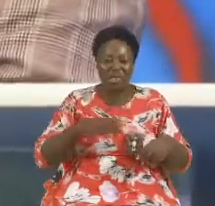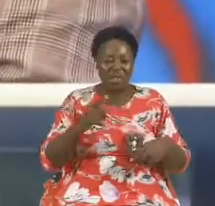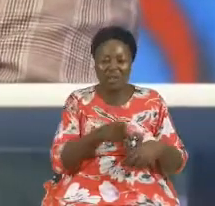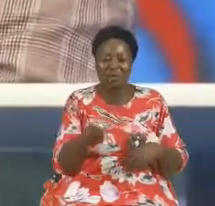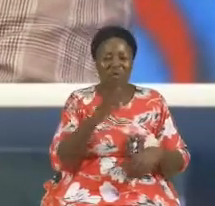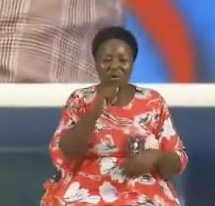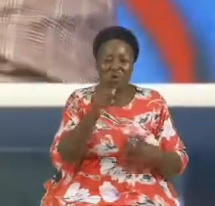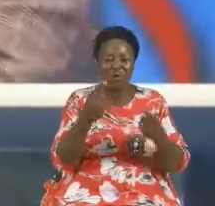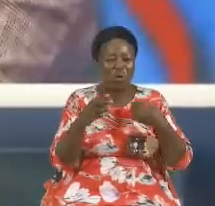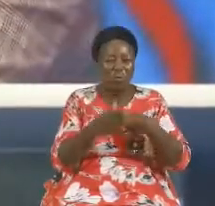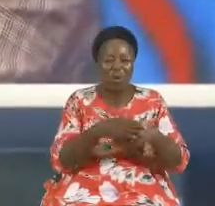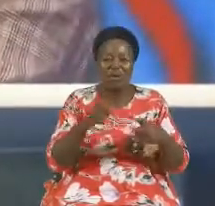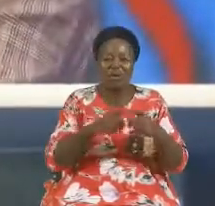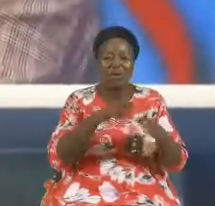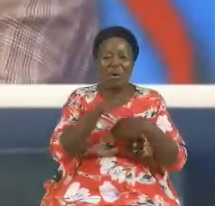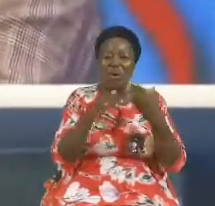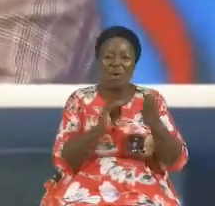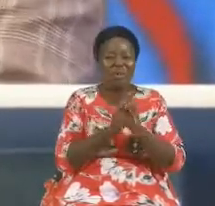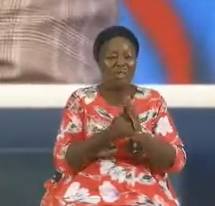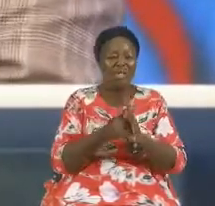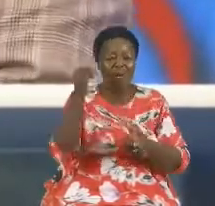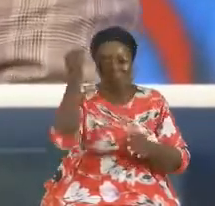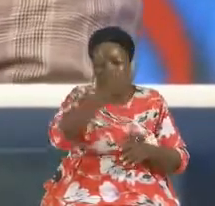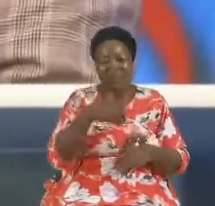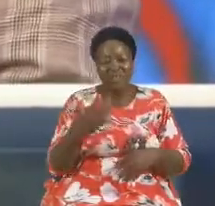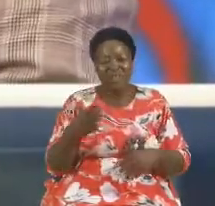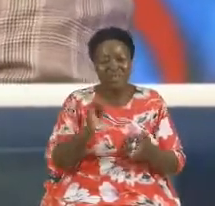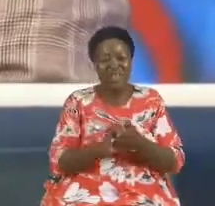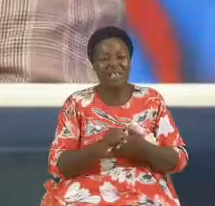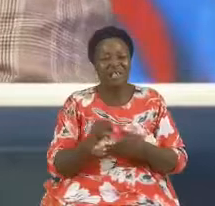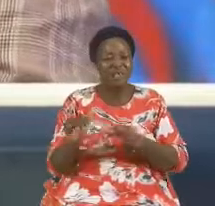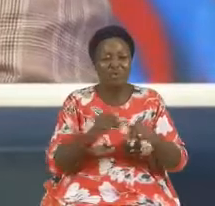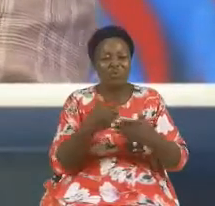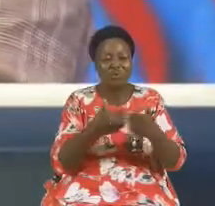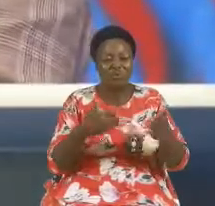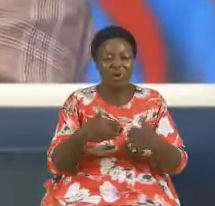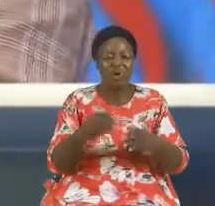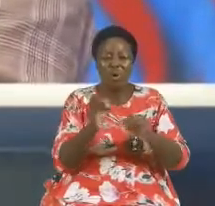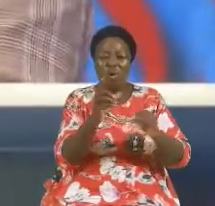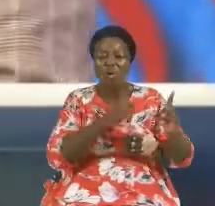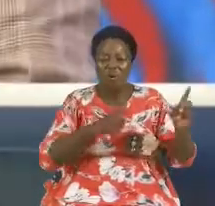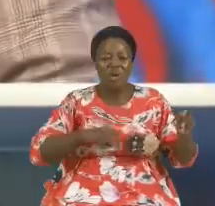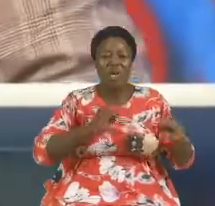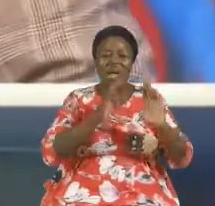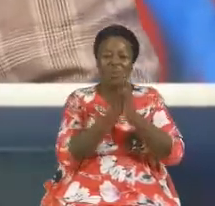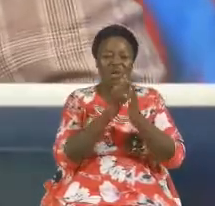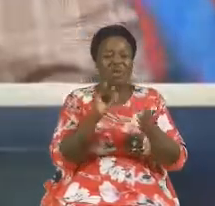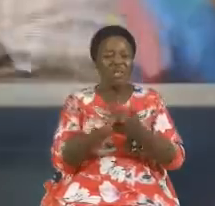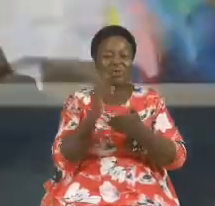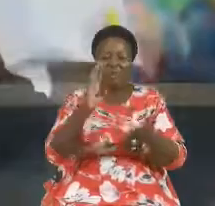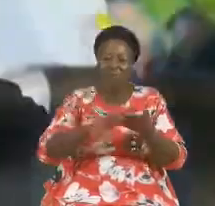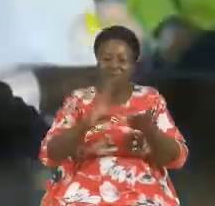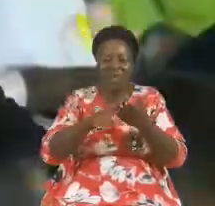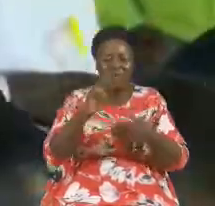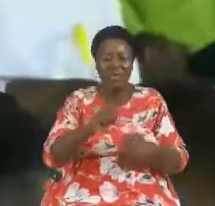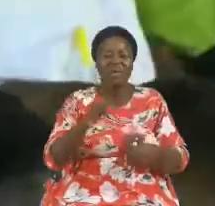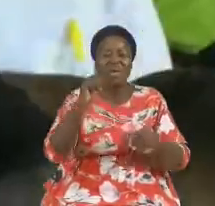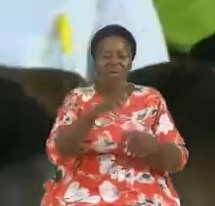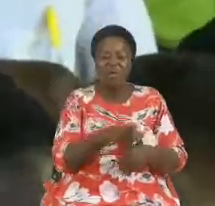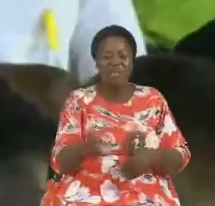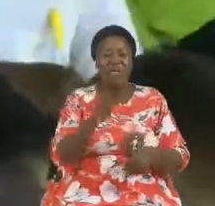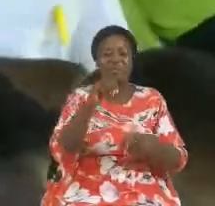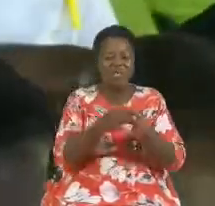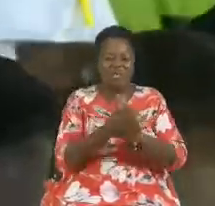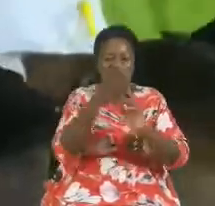back to their sin. They come to Christ, they'll not go back to all the foolish sins they were doing before. Oh Lord,